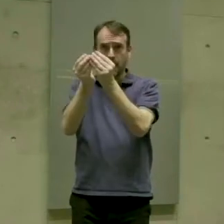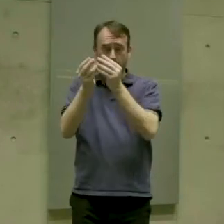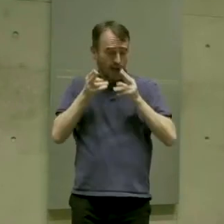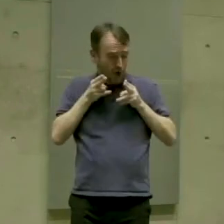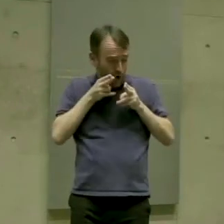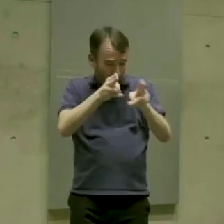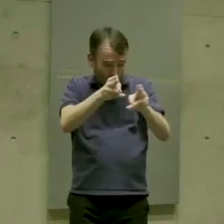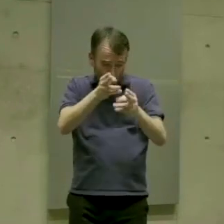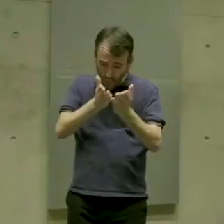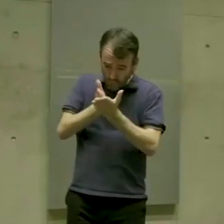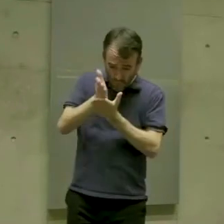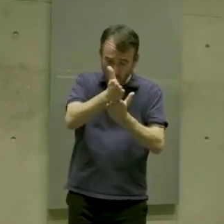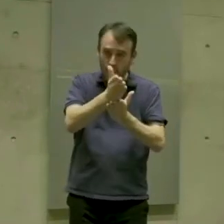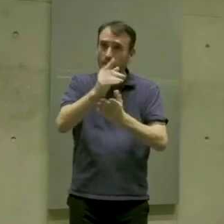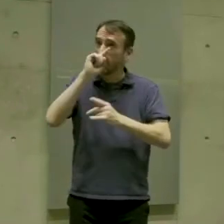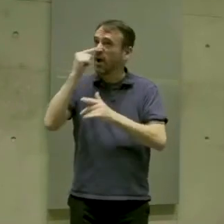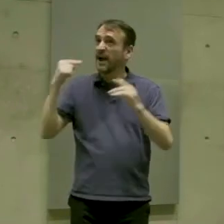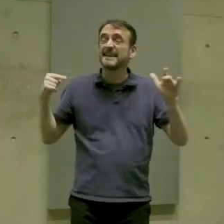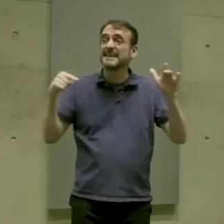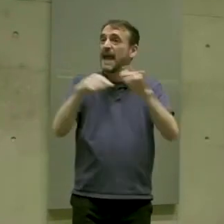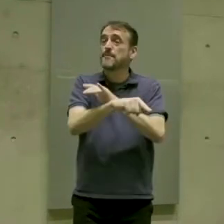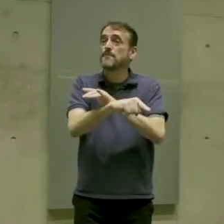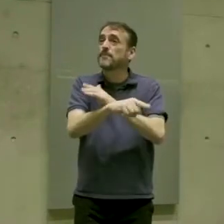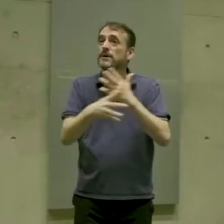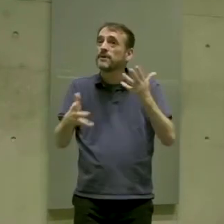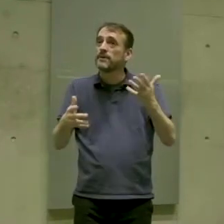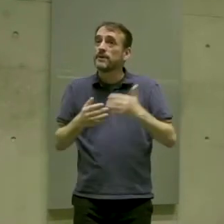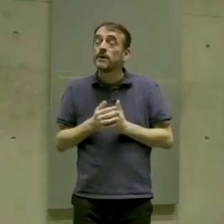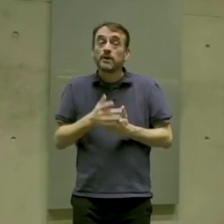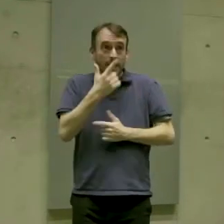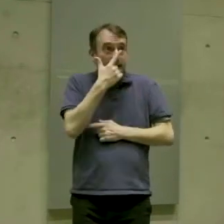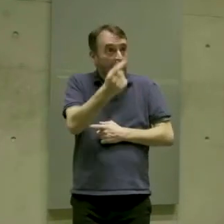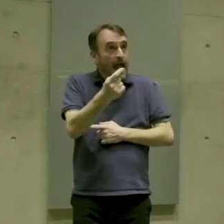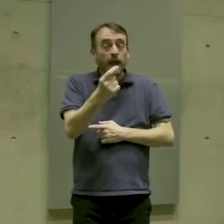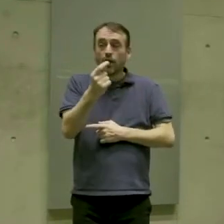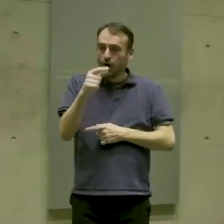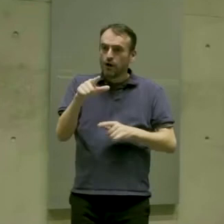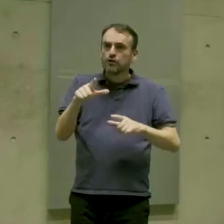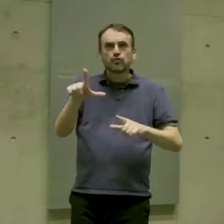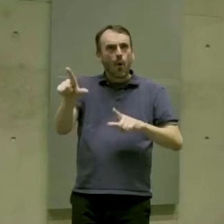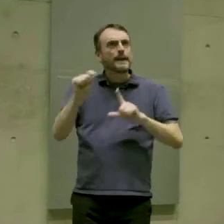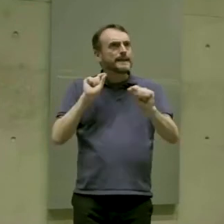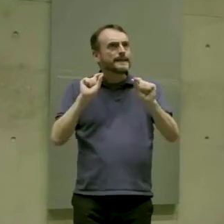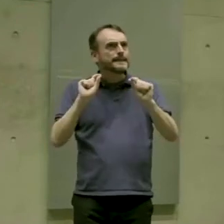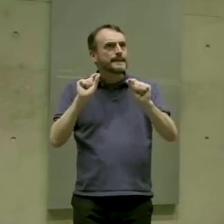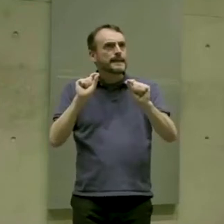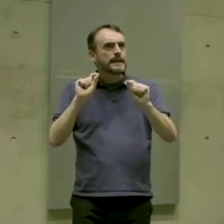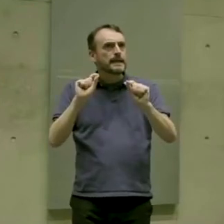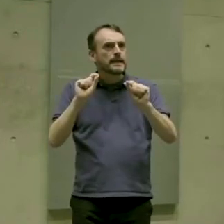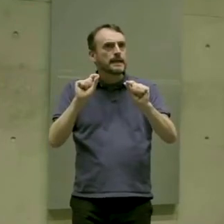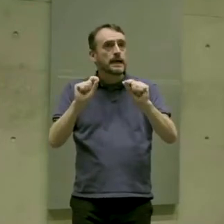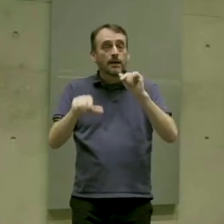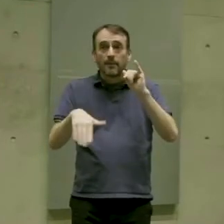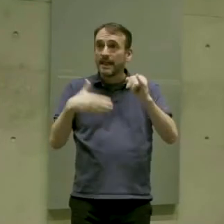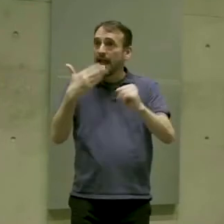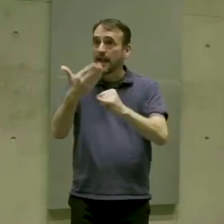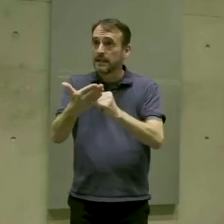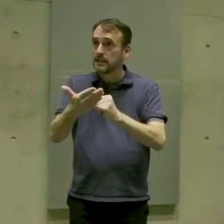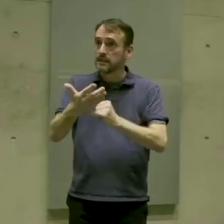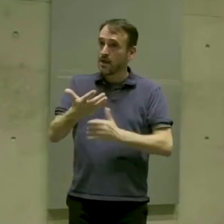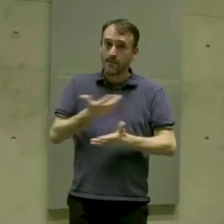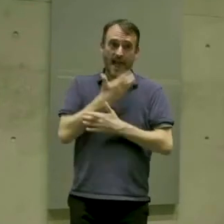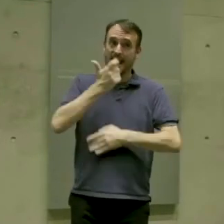crucially, there is no winning. You can make choices, but in the end, the player character will always